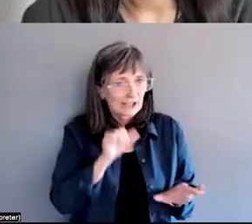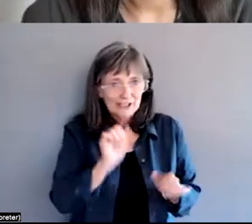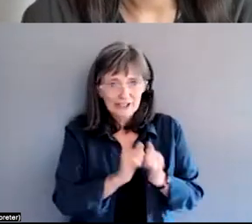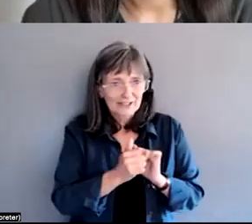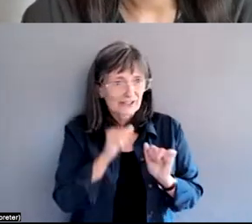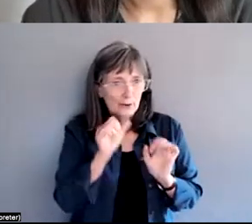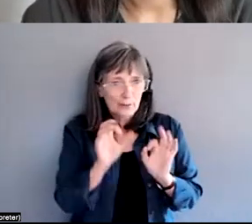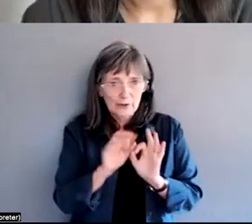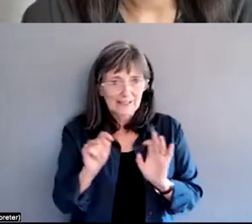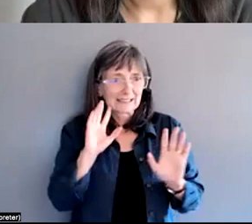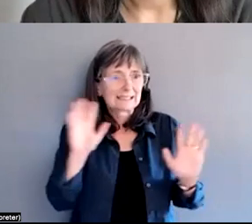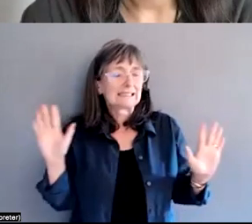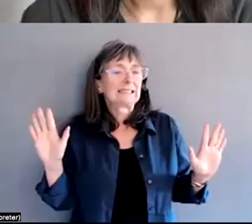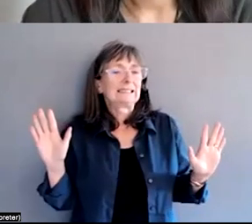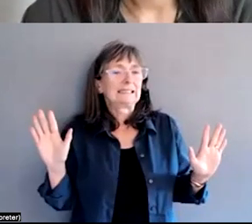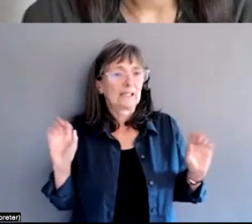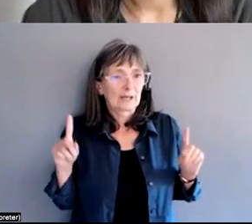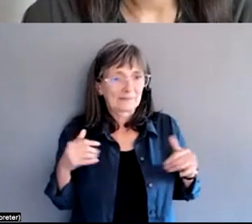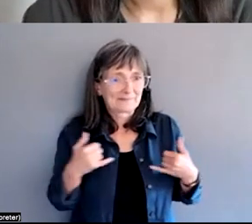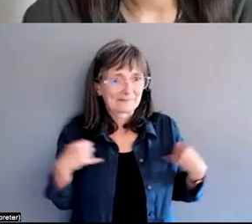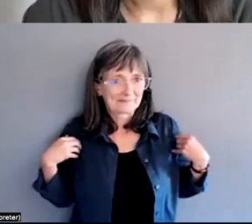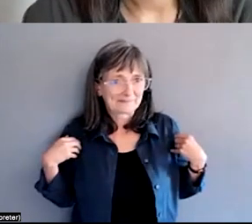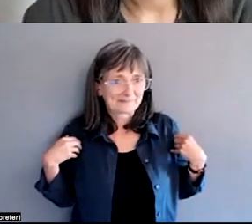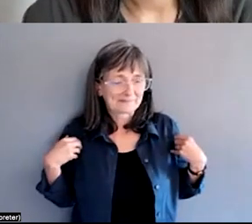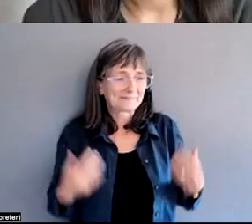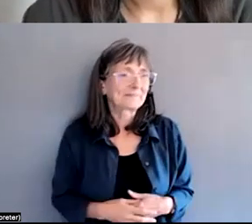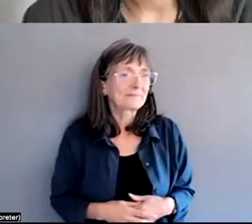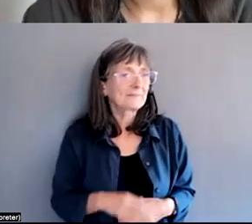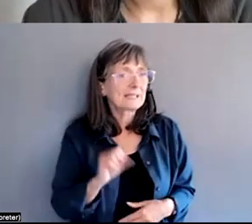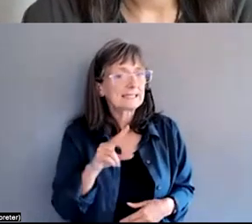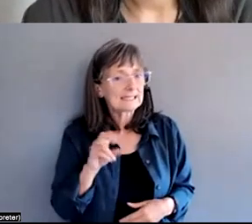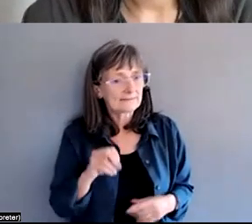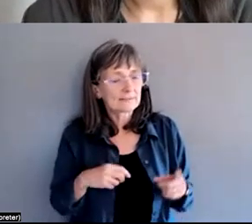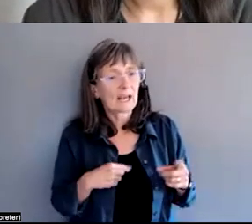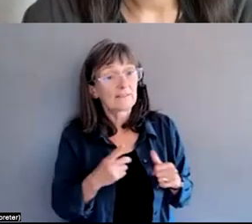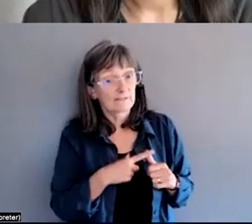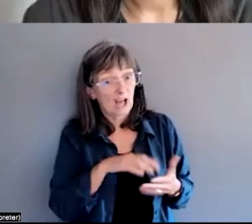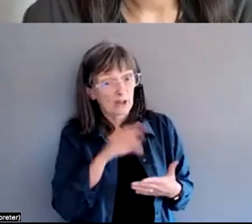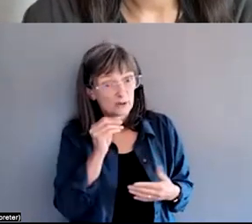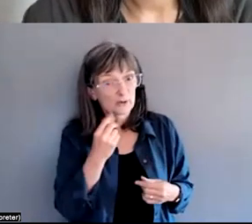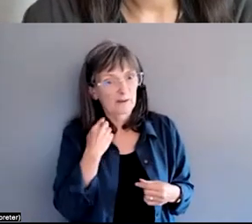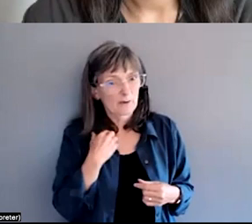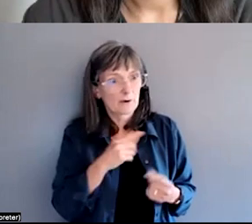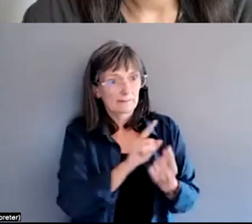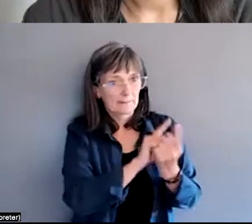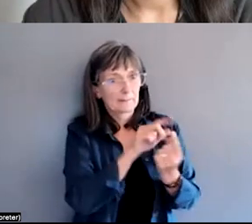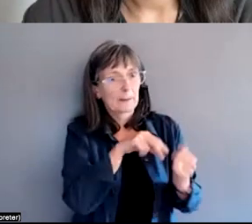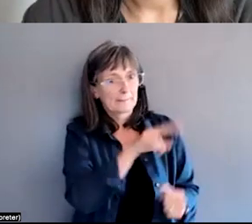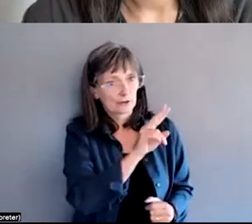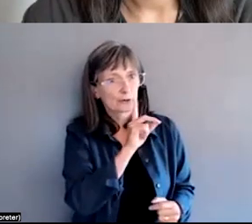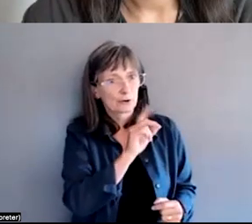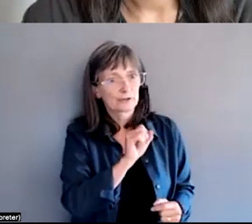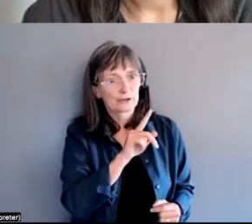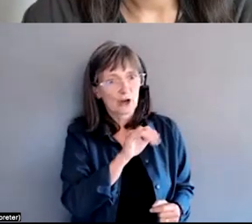let this not be recorded in history. Because one of the first things that I learned, and I think this was also from my mentor at Stoddard Publishing back in the day,